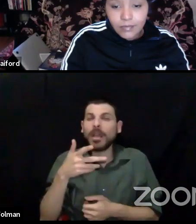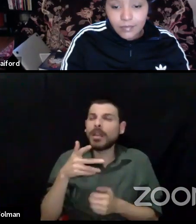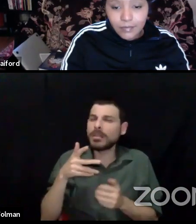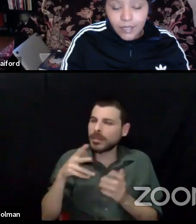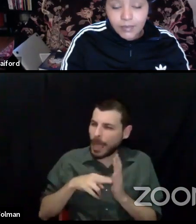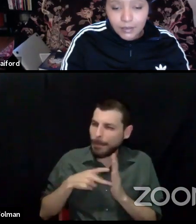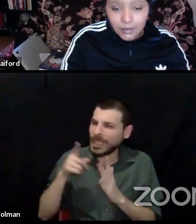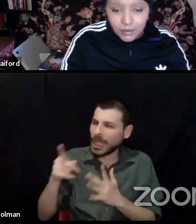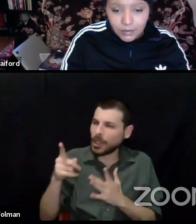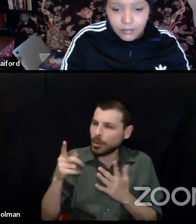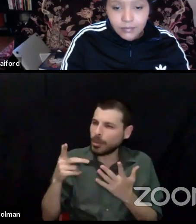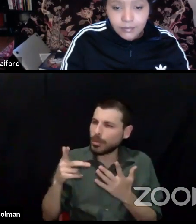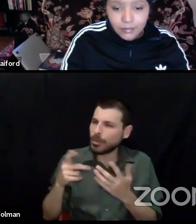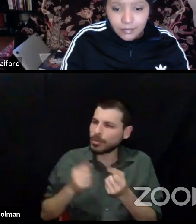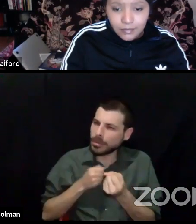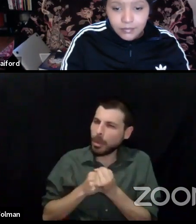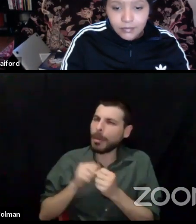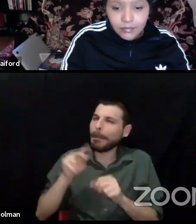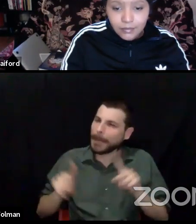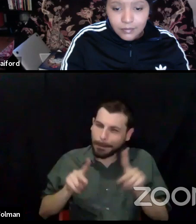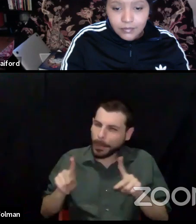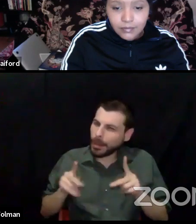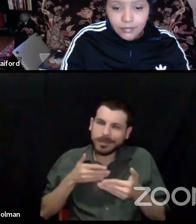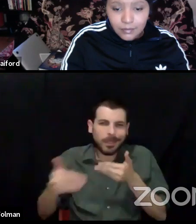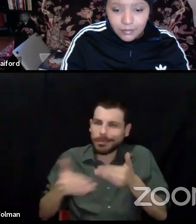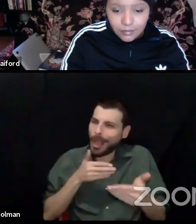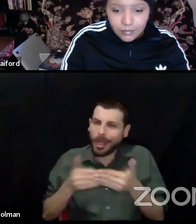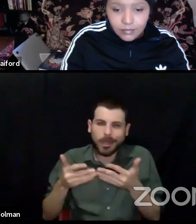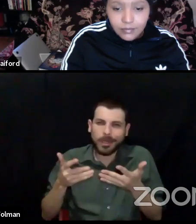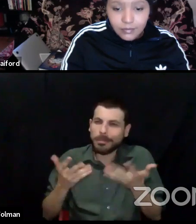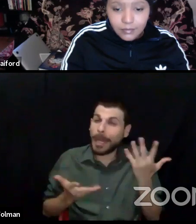people. Absolutely. Regardless of their ideological hangups.